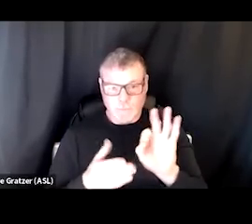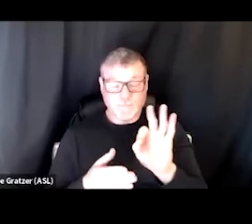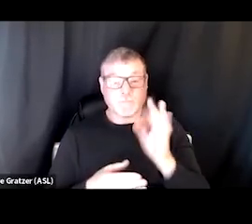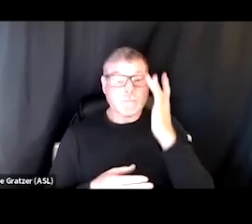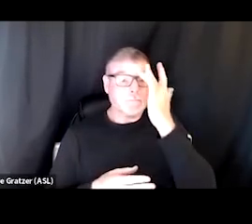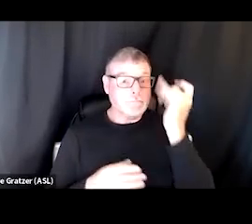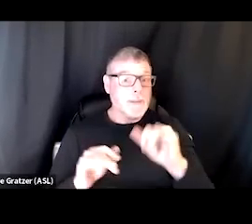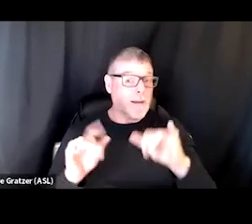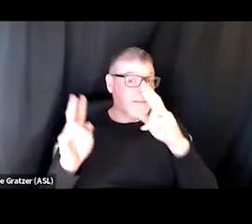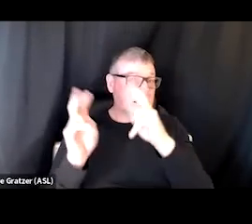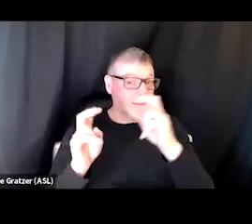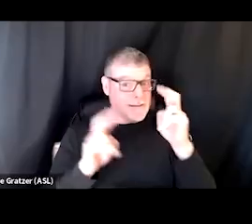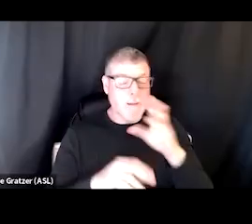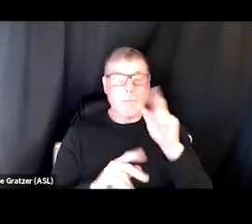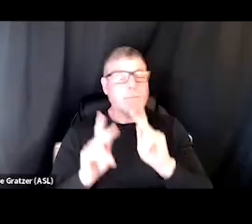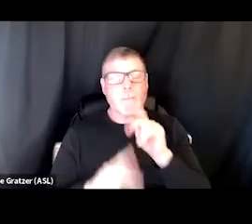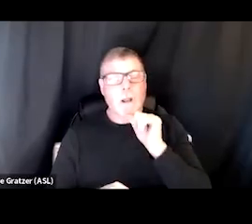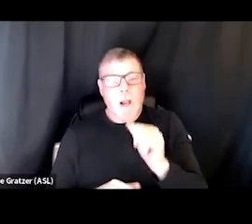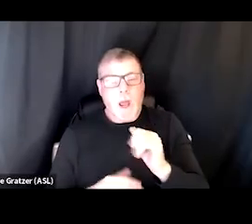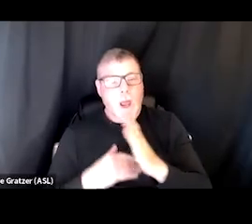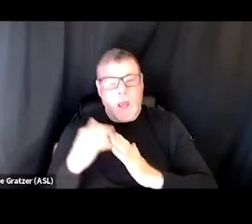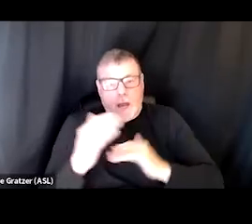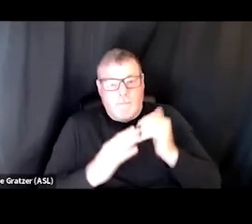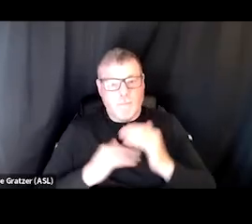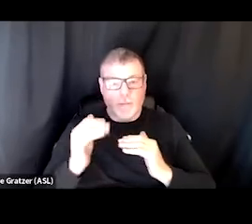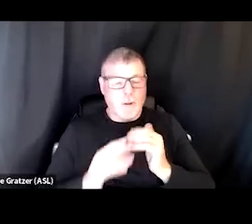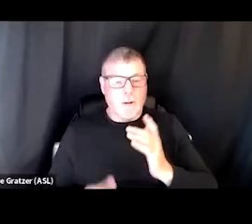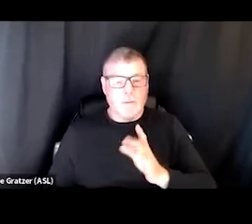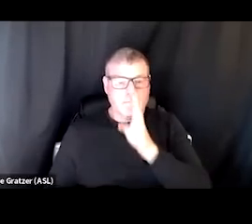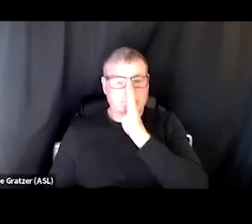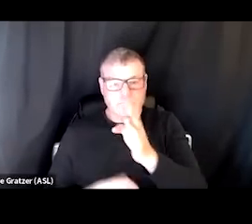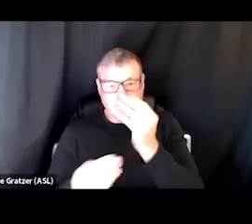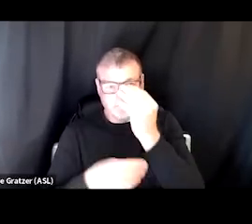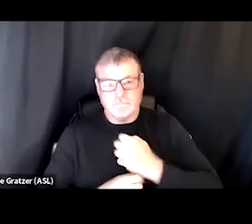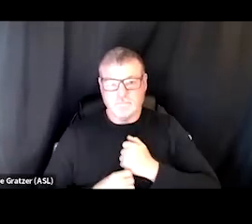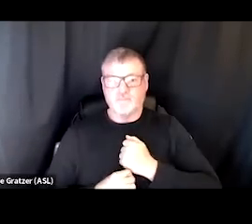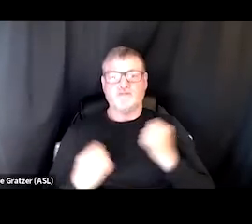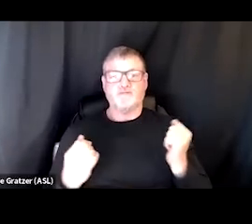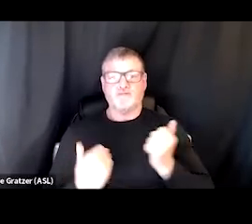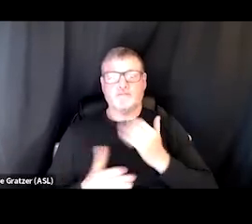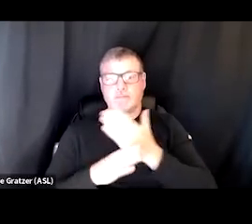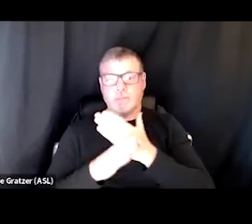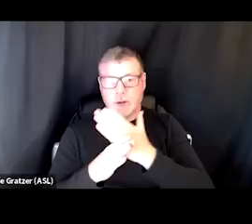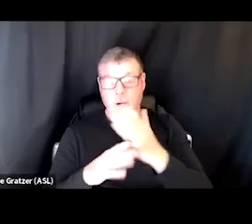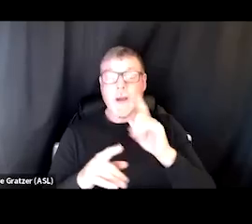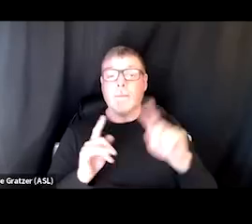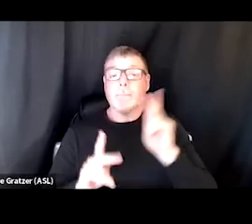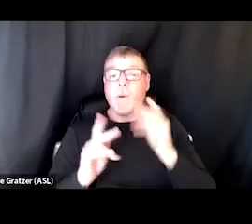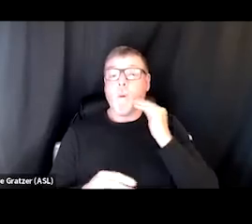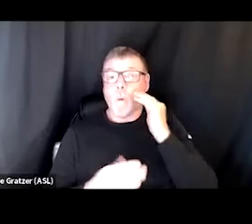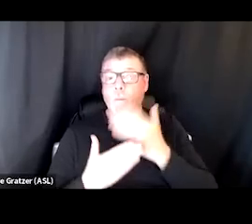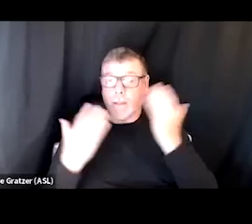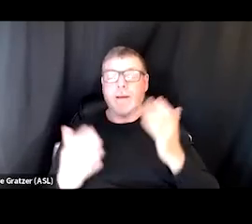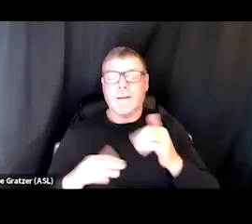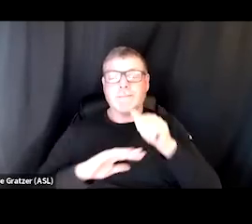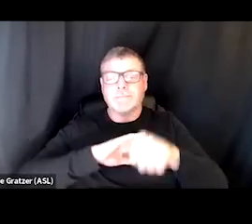a topic and something that people are not necessarily comfortable and forthright with sharing, but also that we know people experiencing homelessness live in the